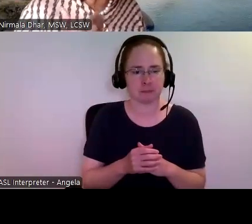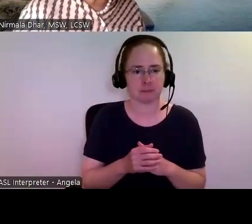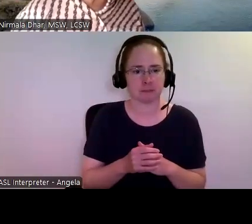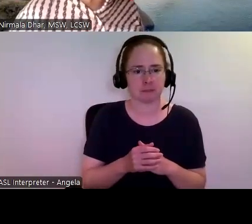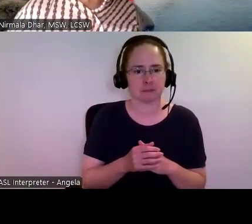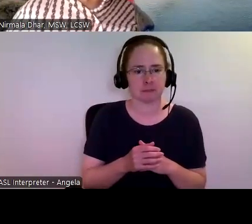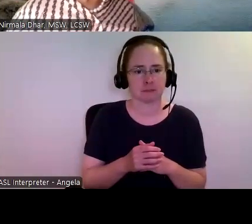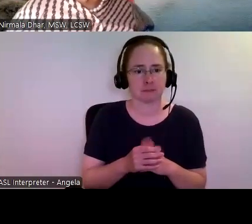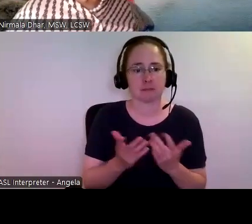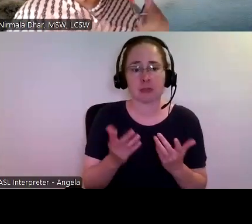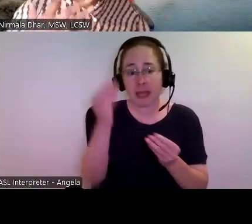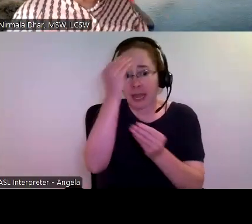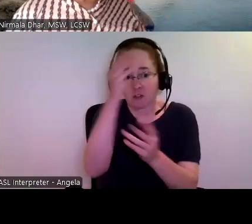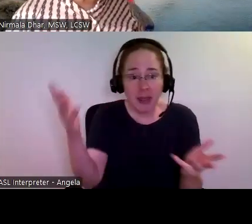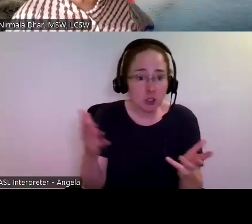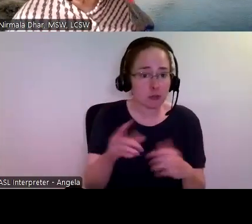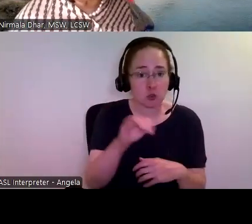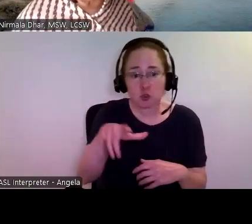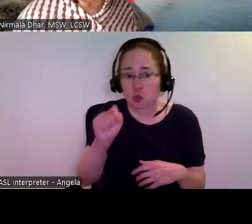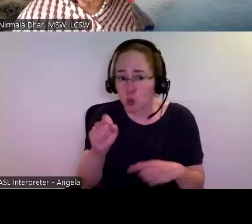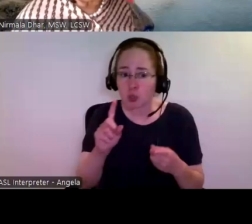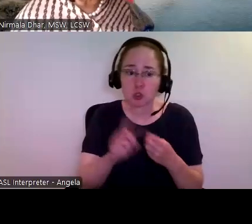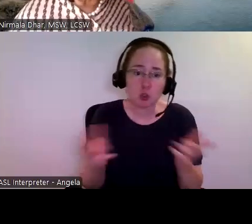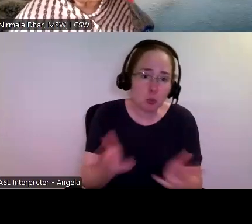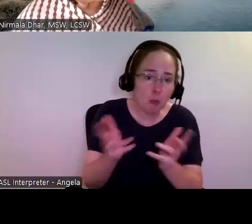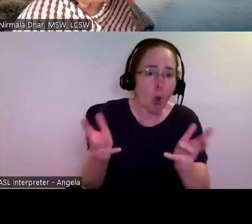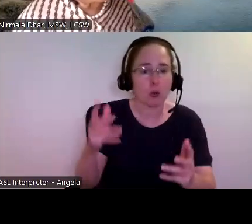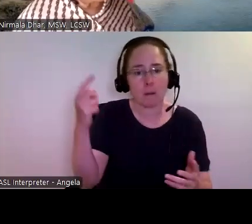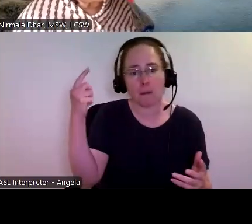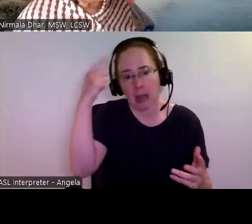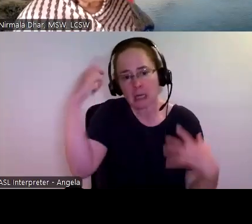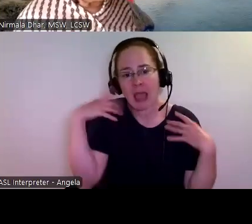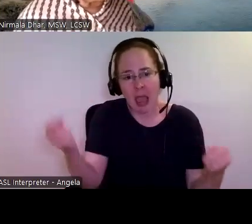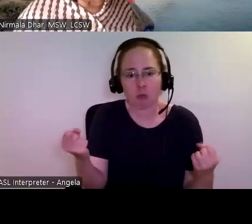have information and tools to promote mental health and well-being,